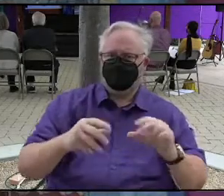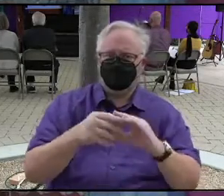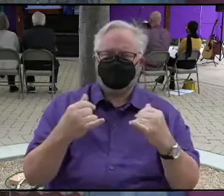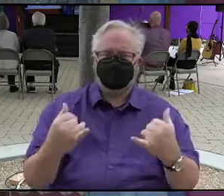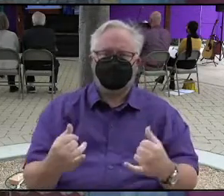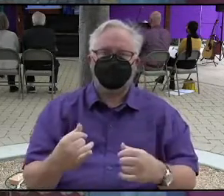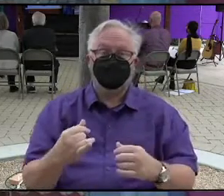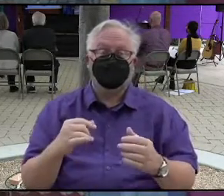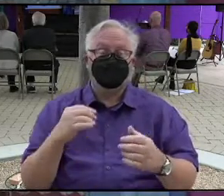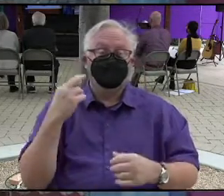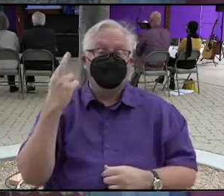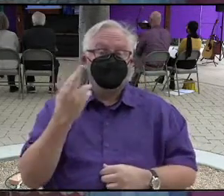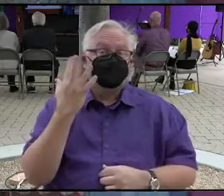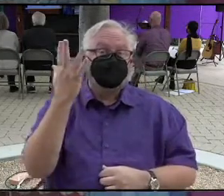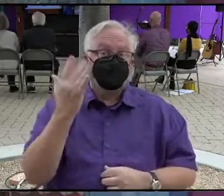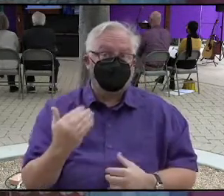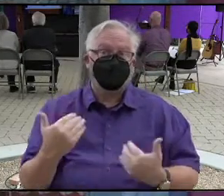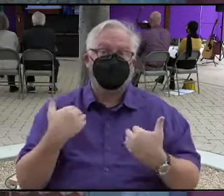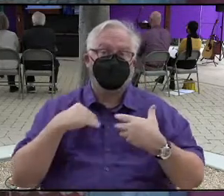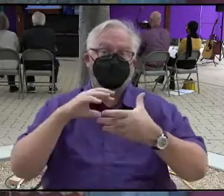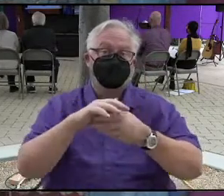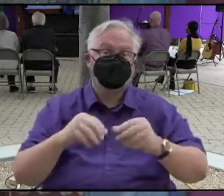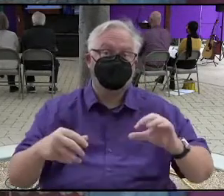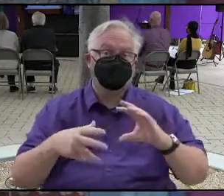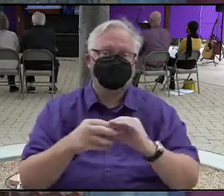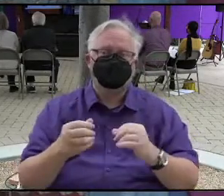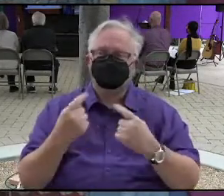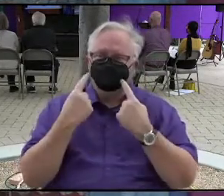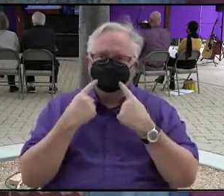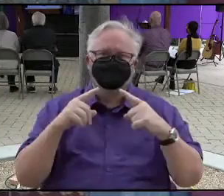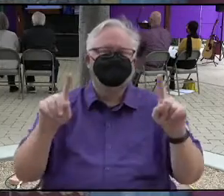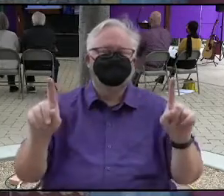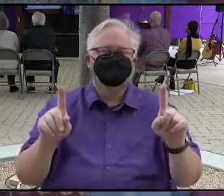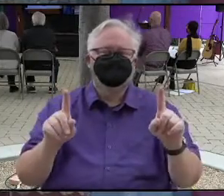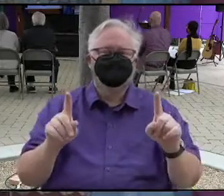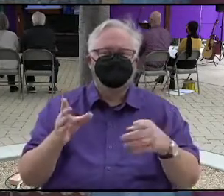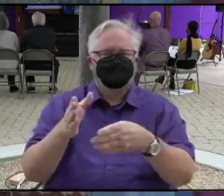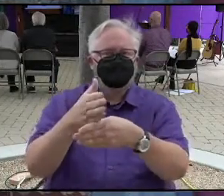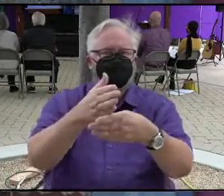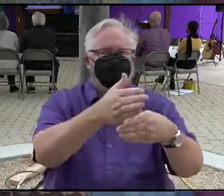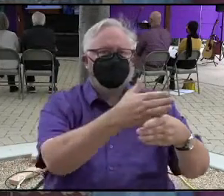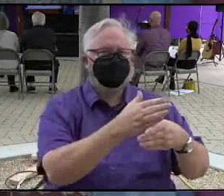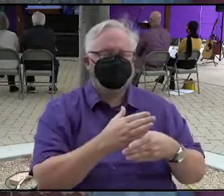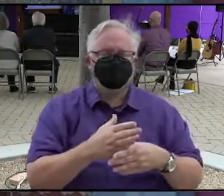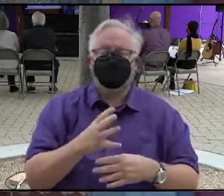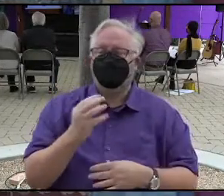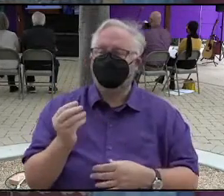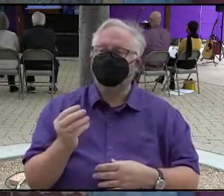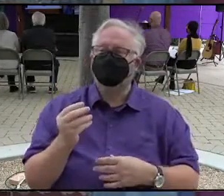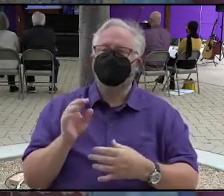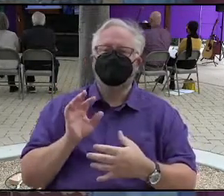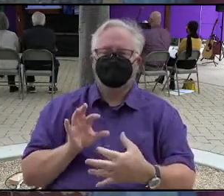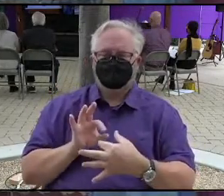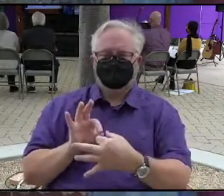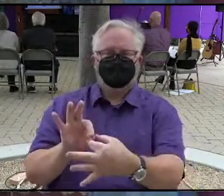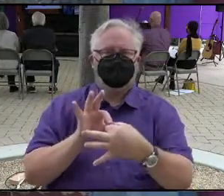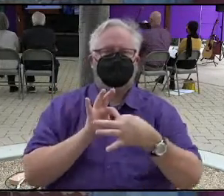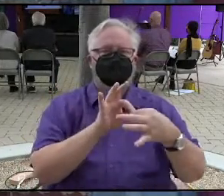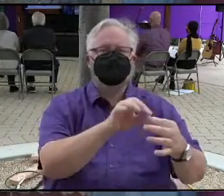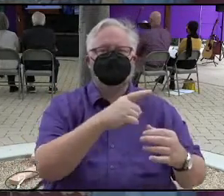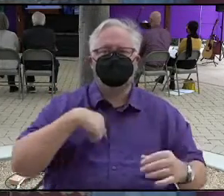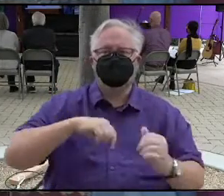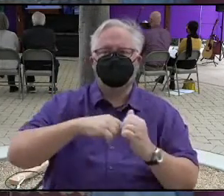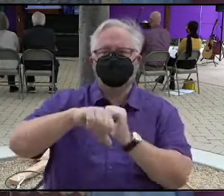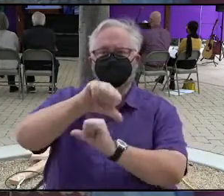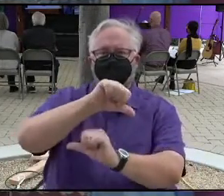The very purpose of a story, after all, is to be told, to be shared, and to connect us to